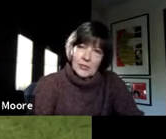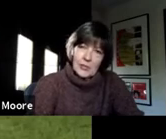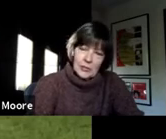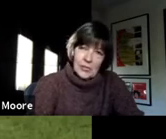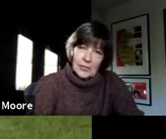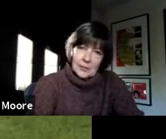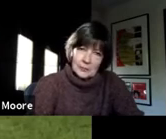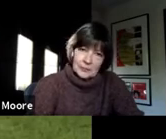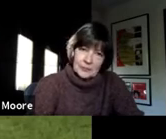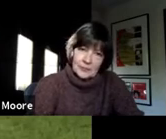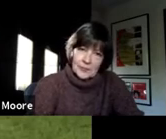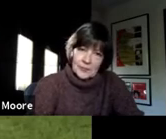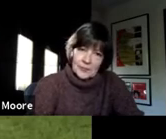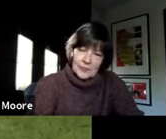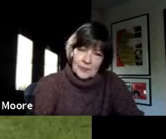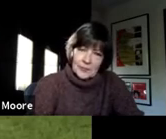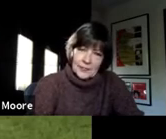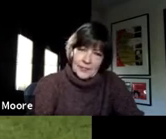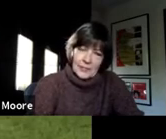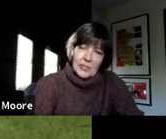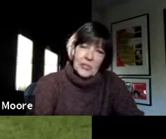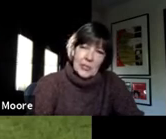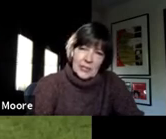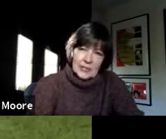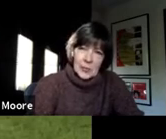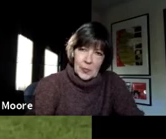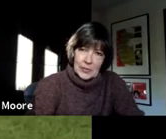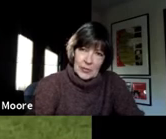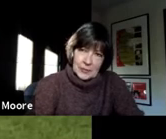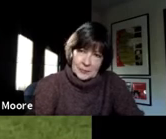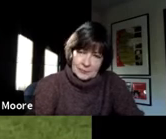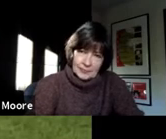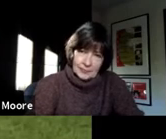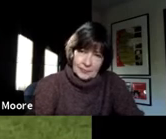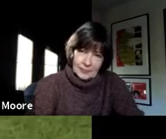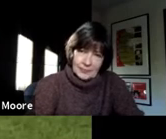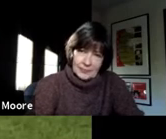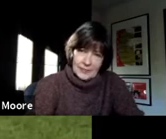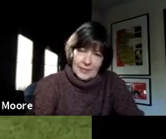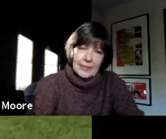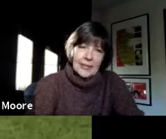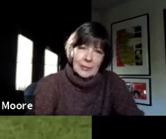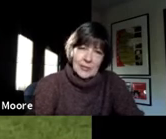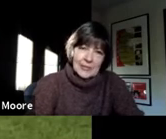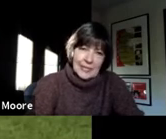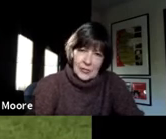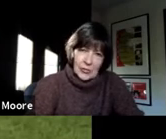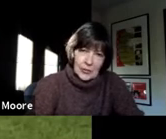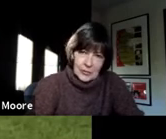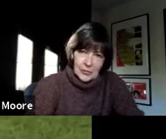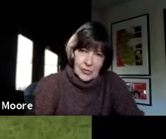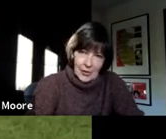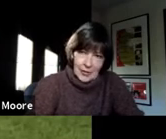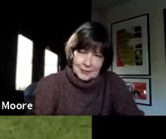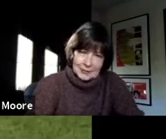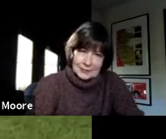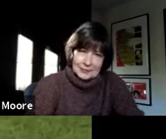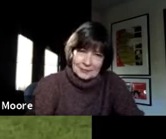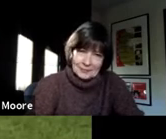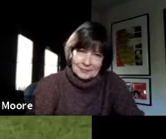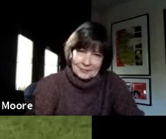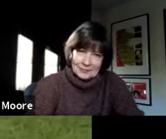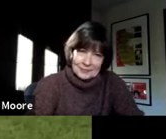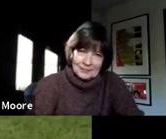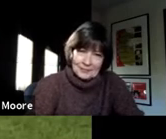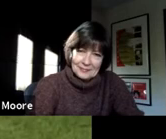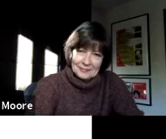we're going to use it. I want you to look at this picture. And later I'm going to ask you what you saw.